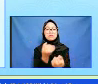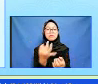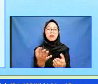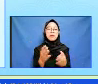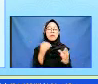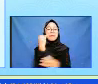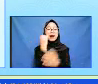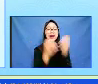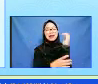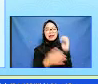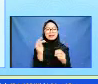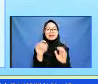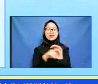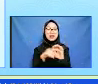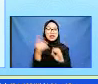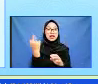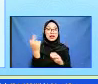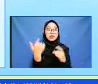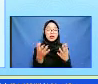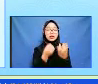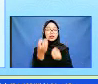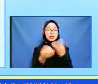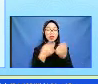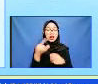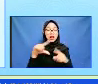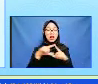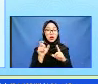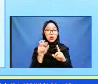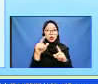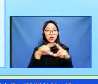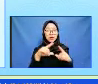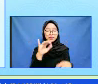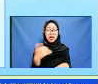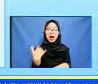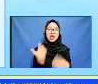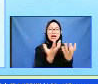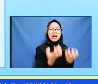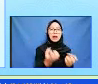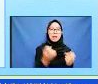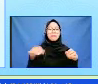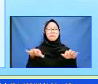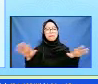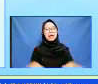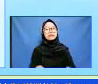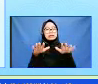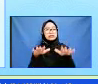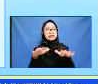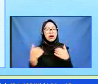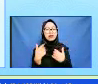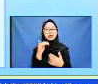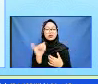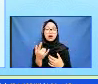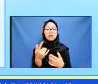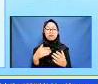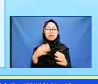see drought, flooding, extreme, and also unpredictable climate pattern present life and death for